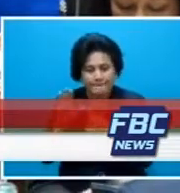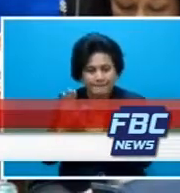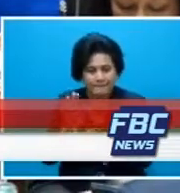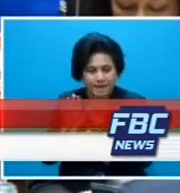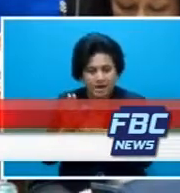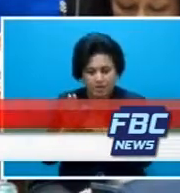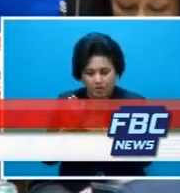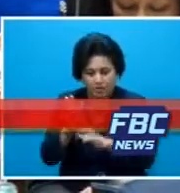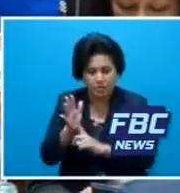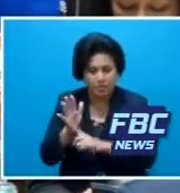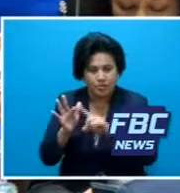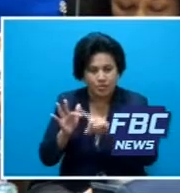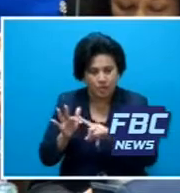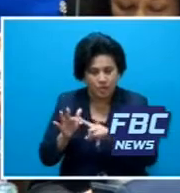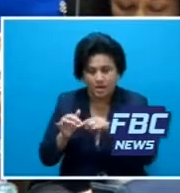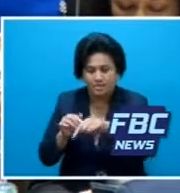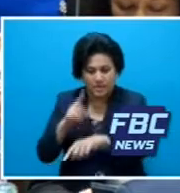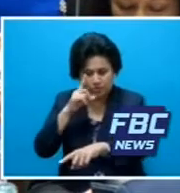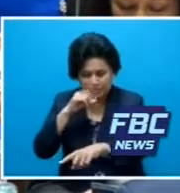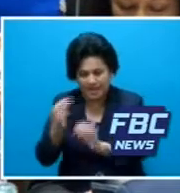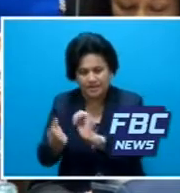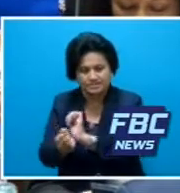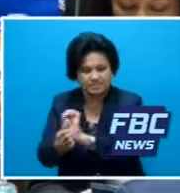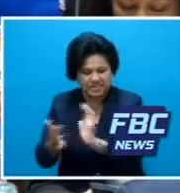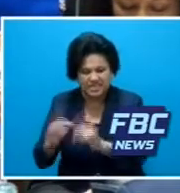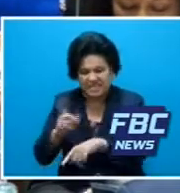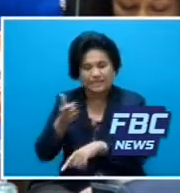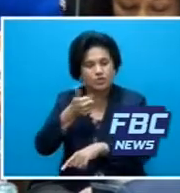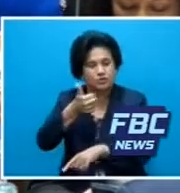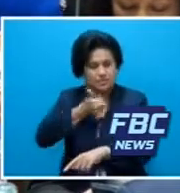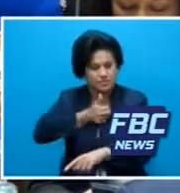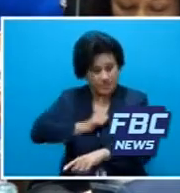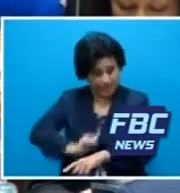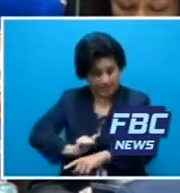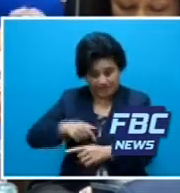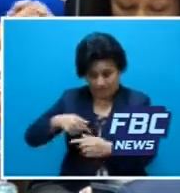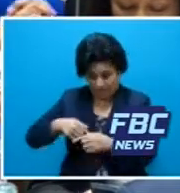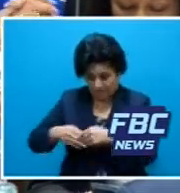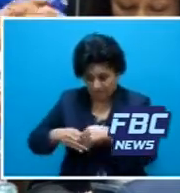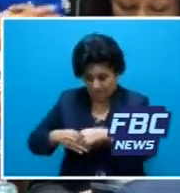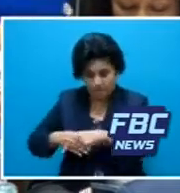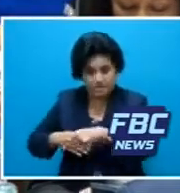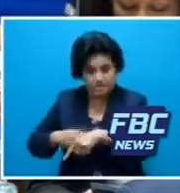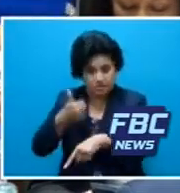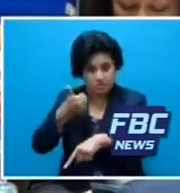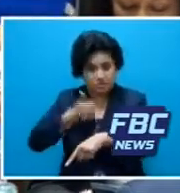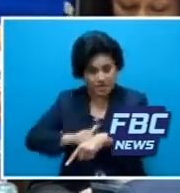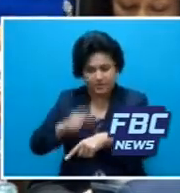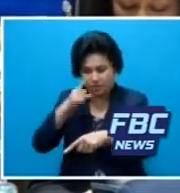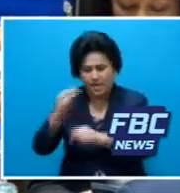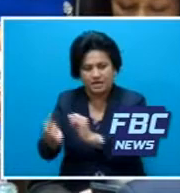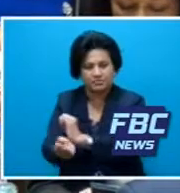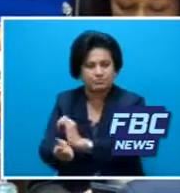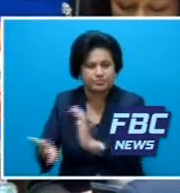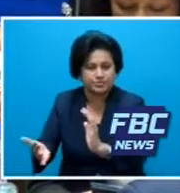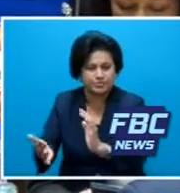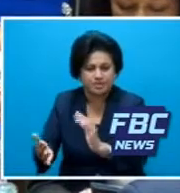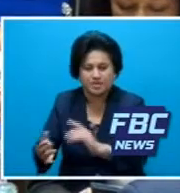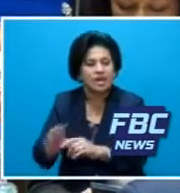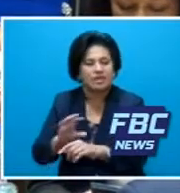released, and then you calculate the remission from the non-parole period. If we do not approve this by